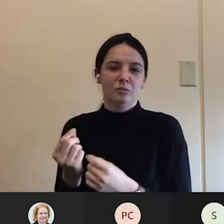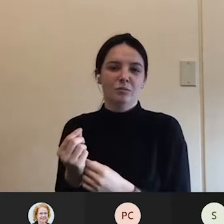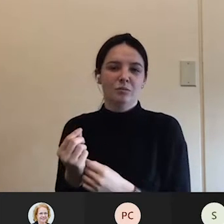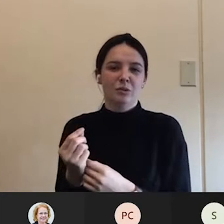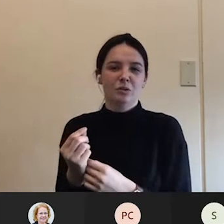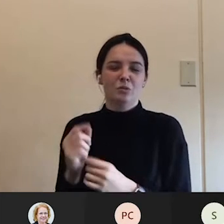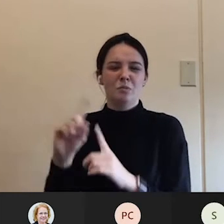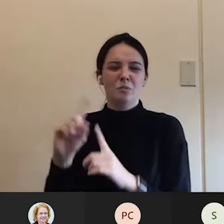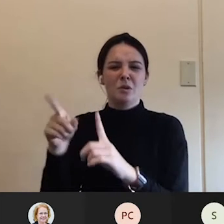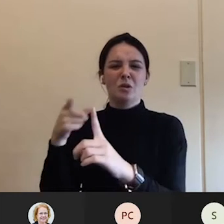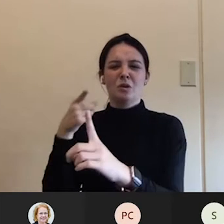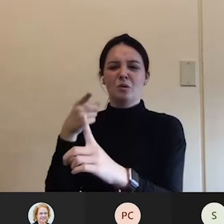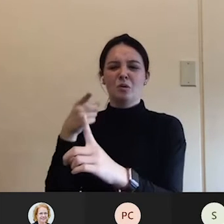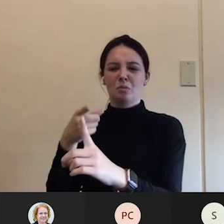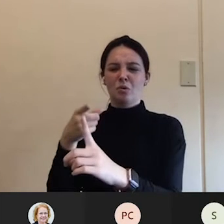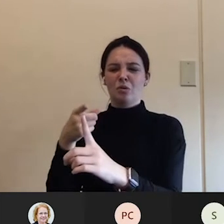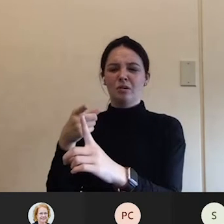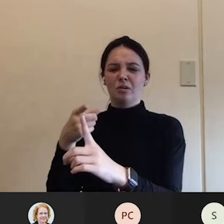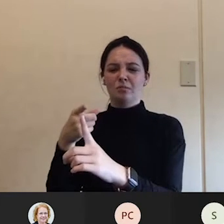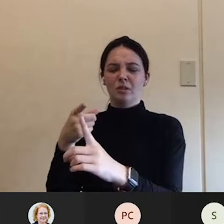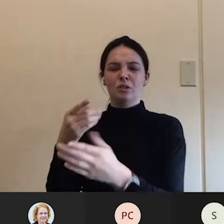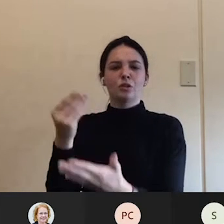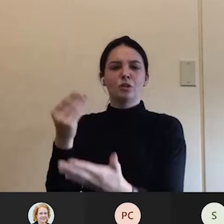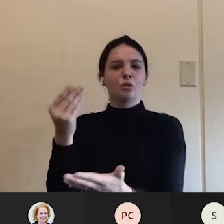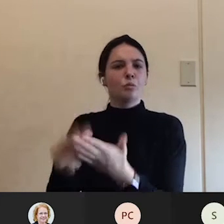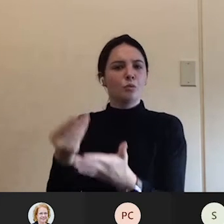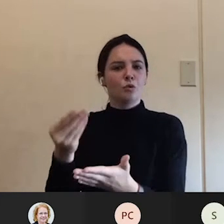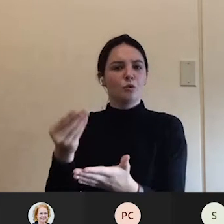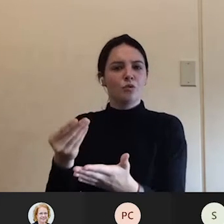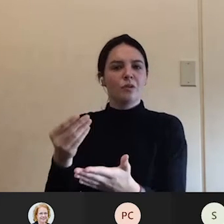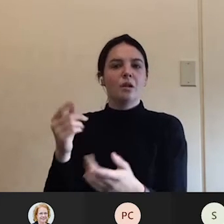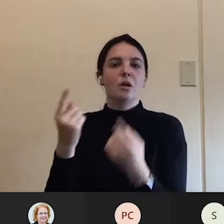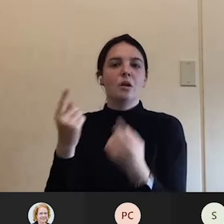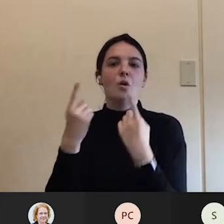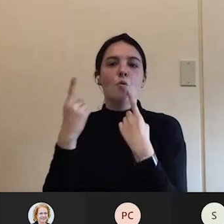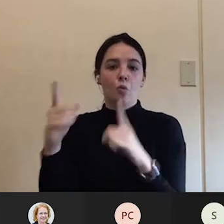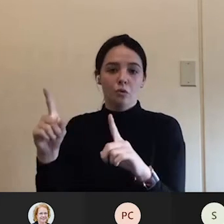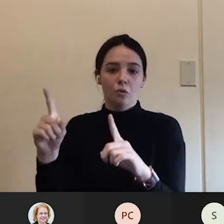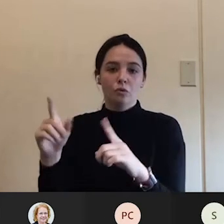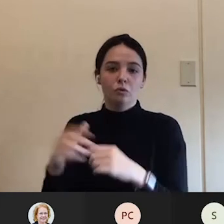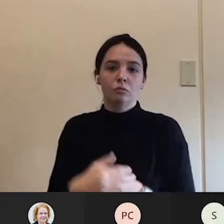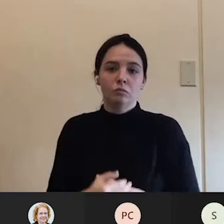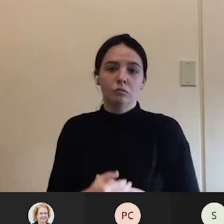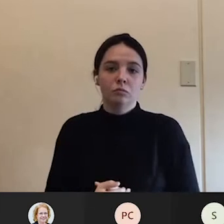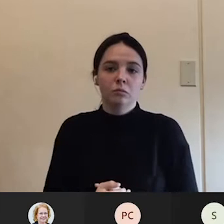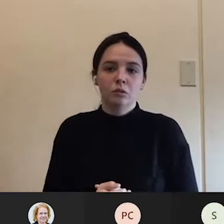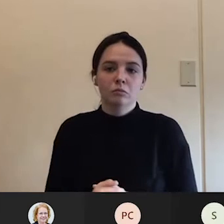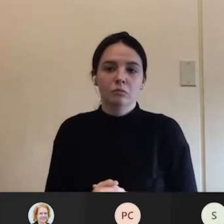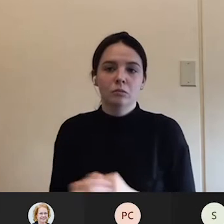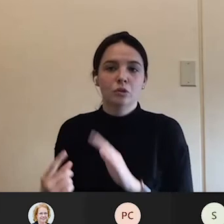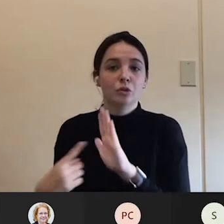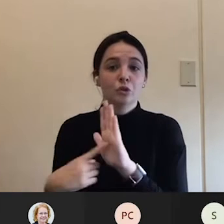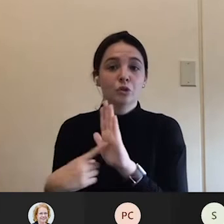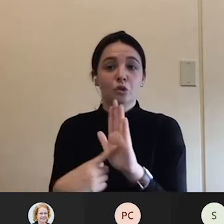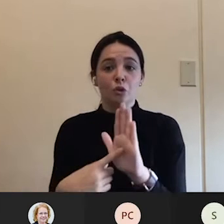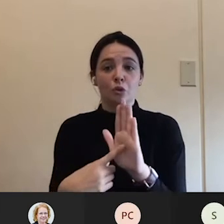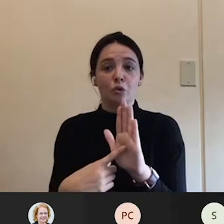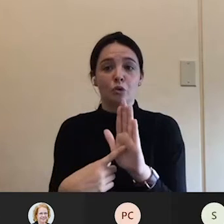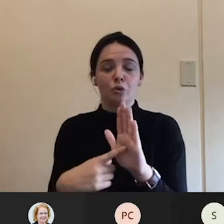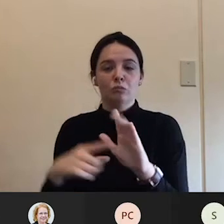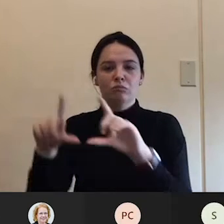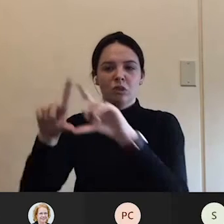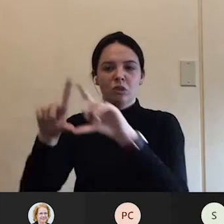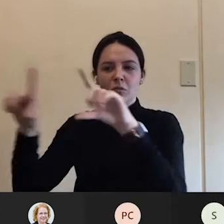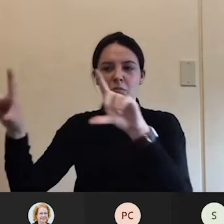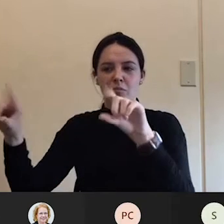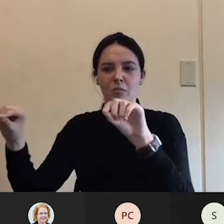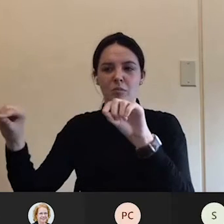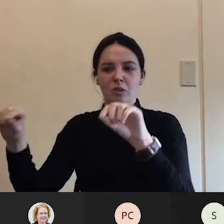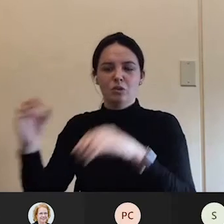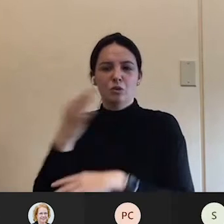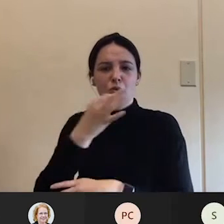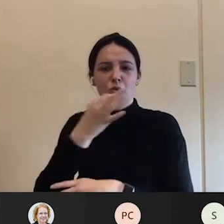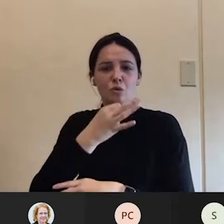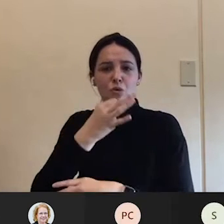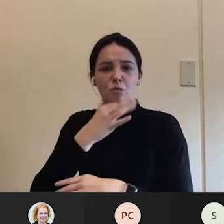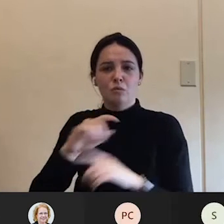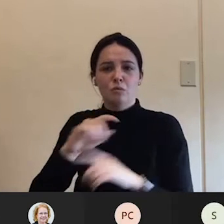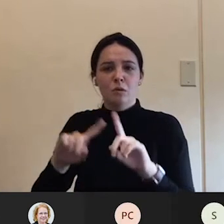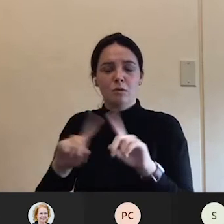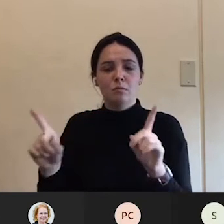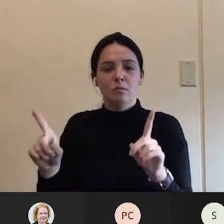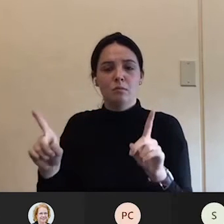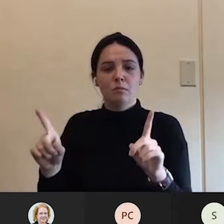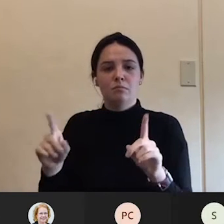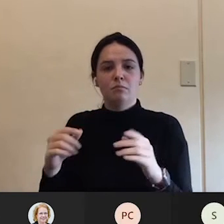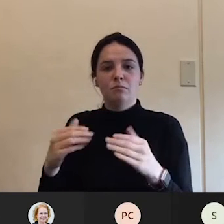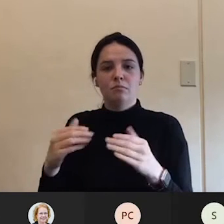continuity equation works. I'm going to show you a slide in a little bit, but before I share the slide, right, well, let's do this cool experiment.